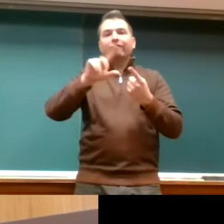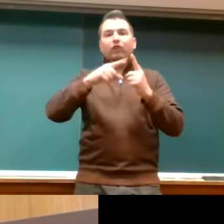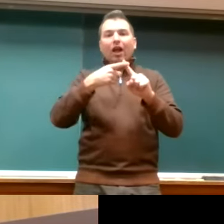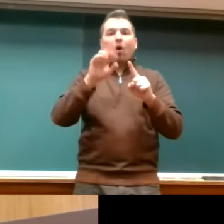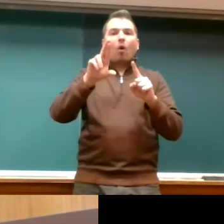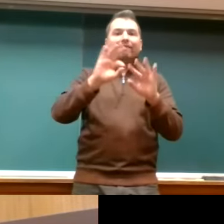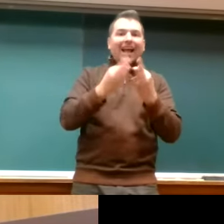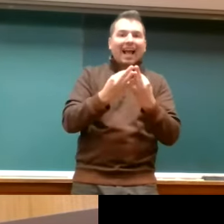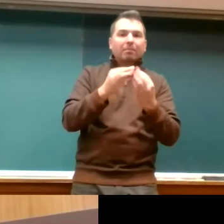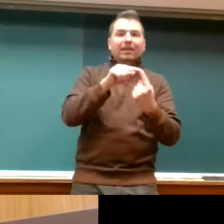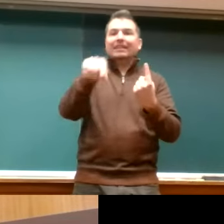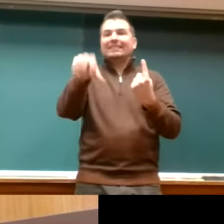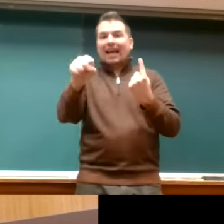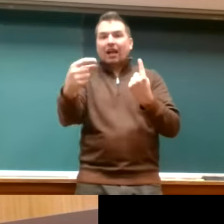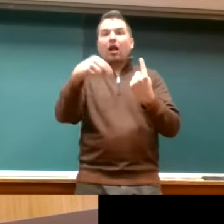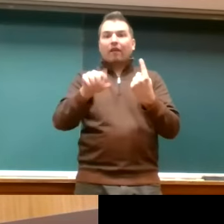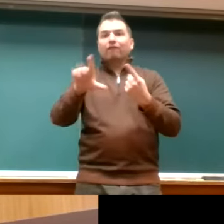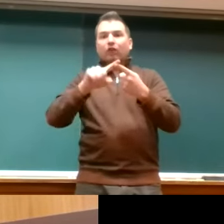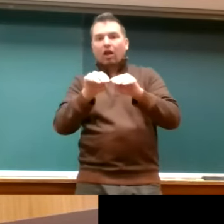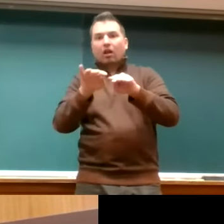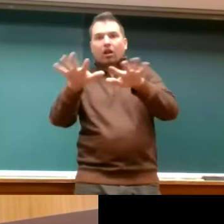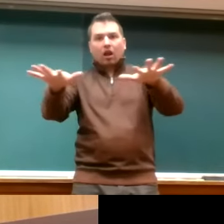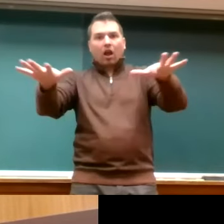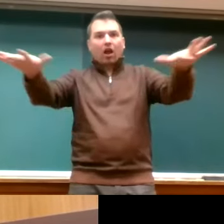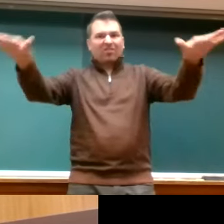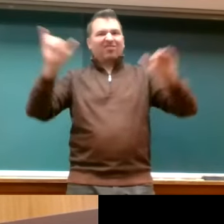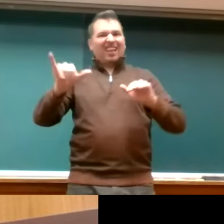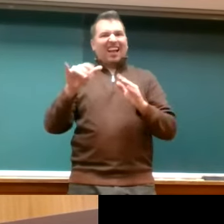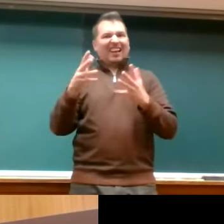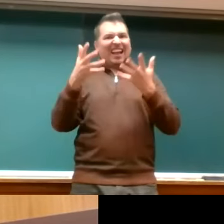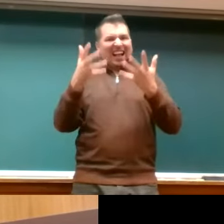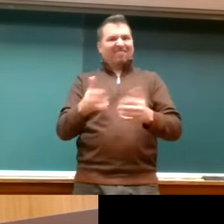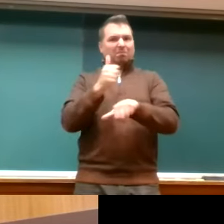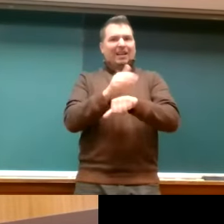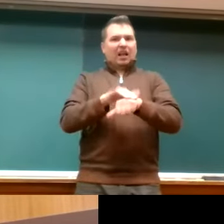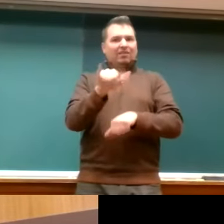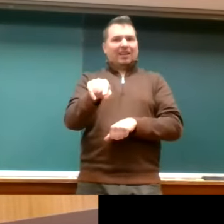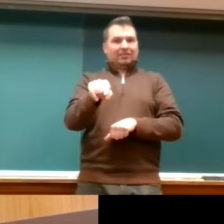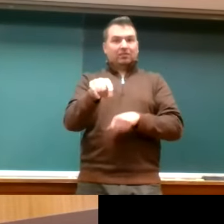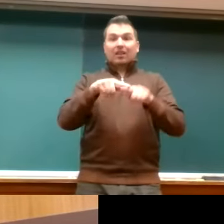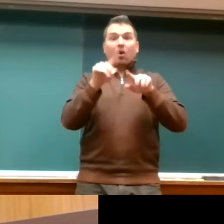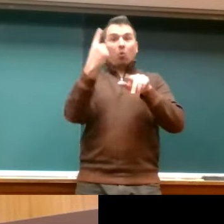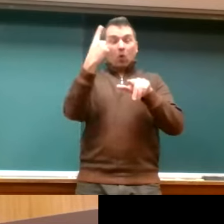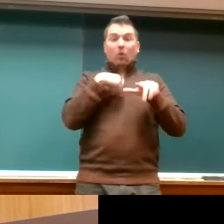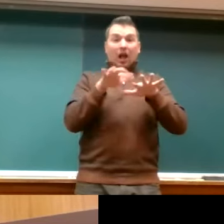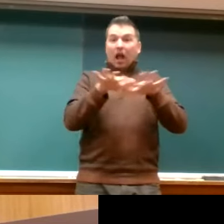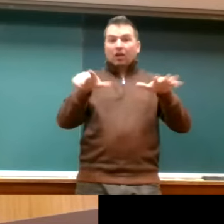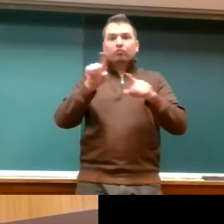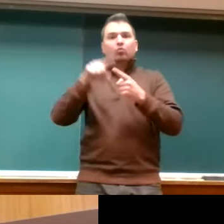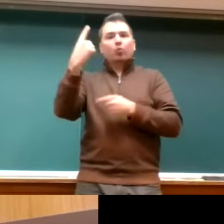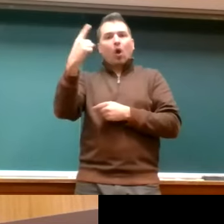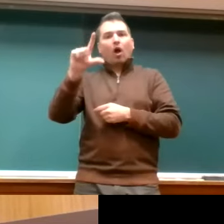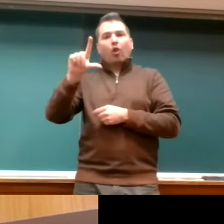recently had a person take one of our groups, brought it to the president of a local hospital, who then offered it